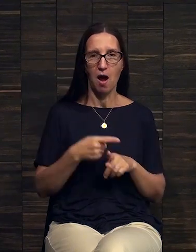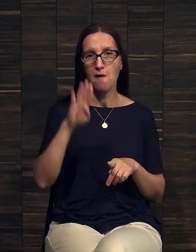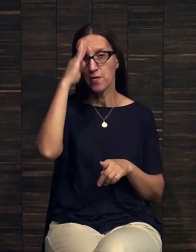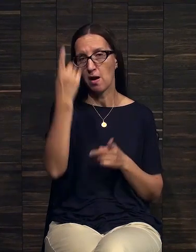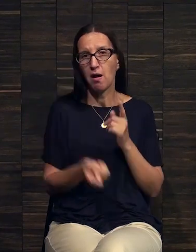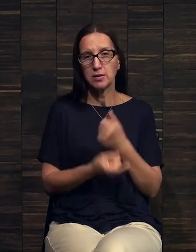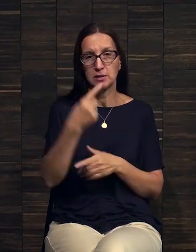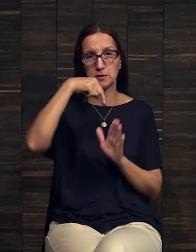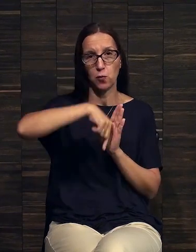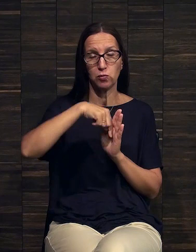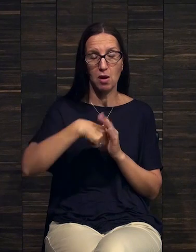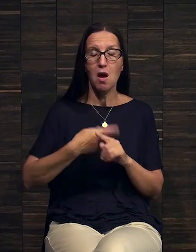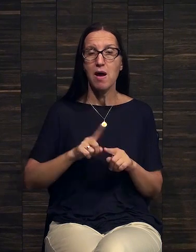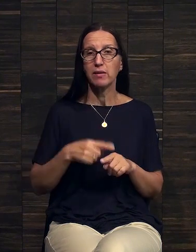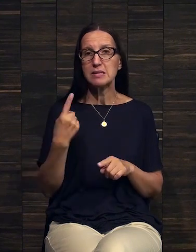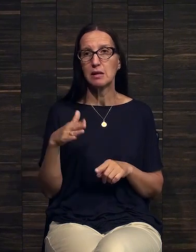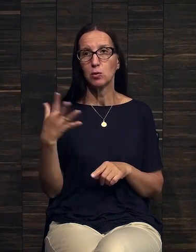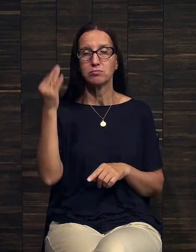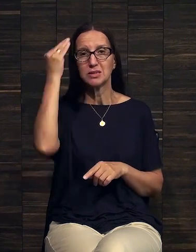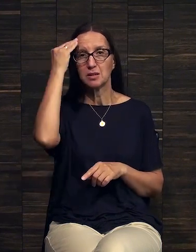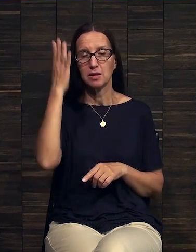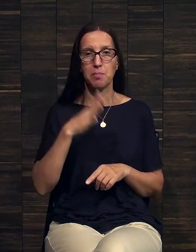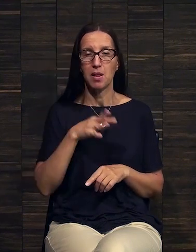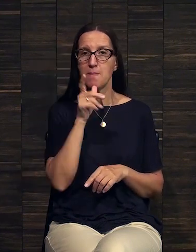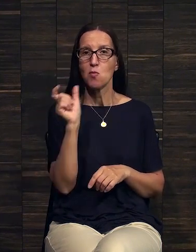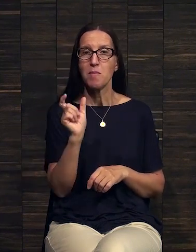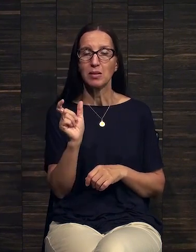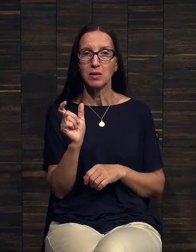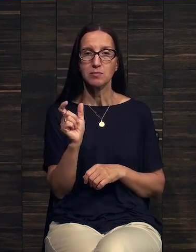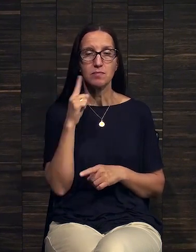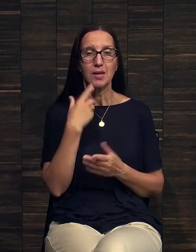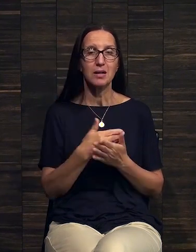from outside, but this is someone from inside.